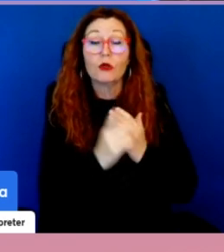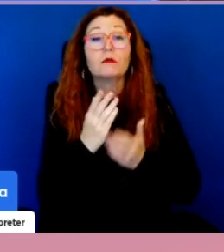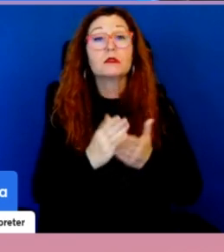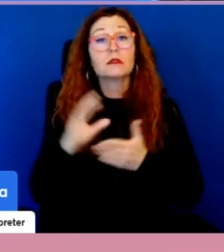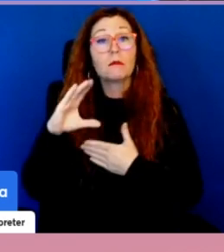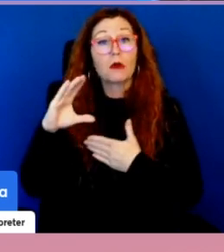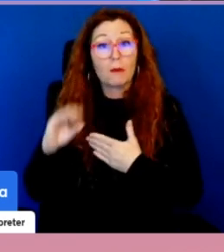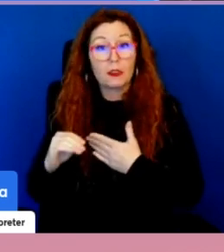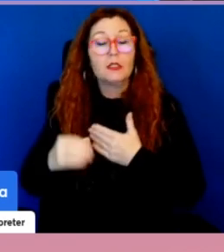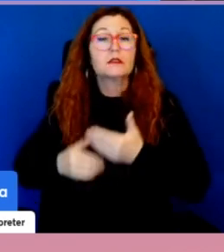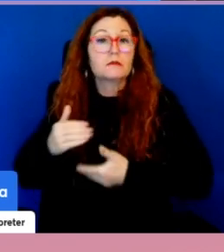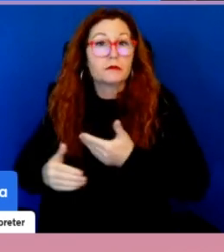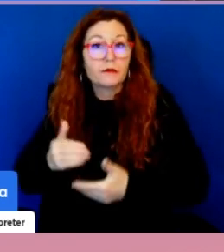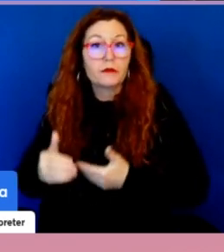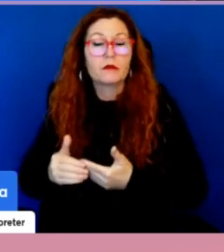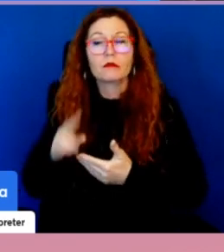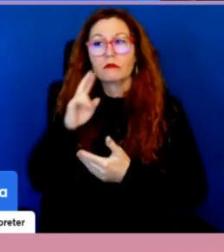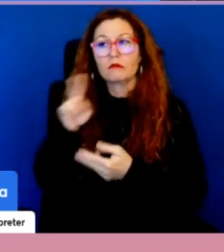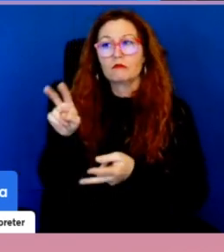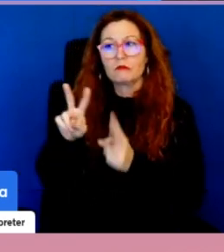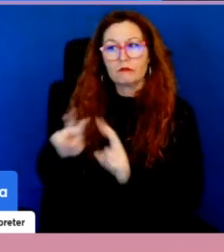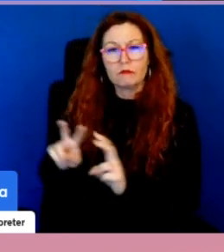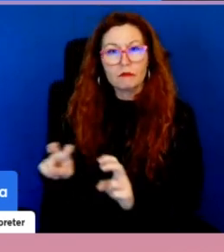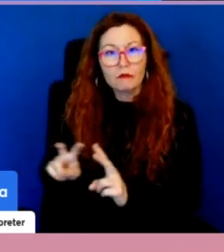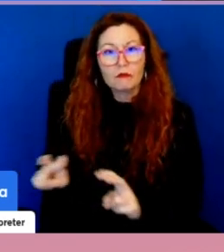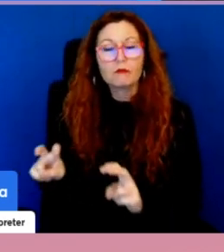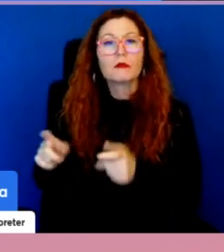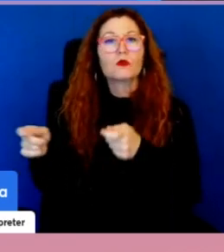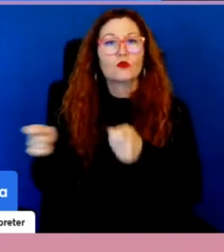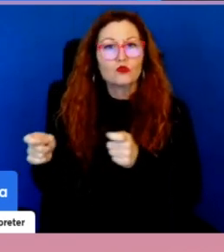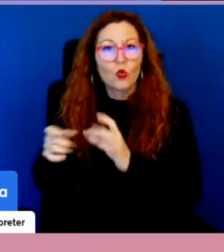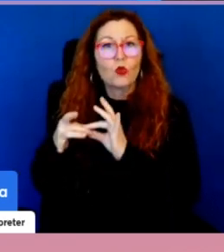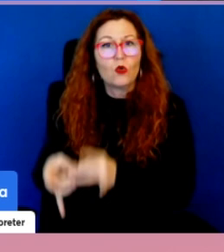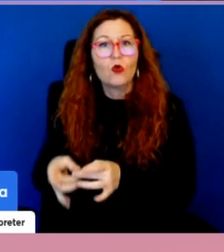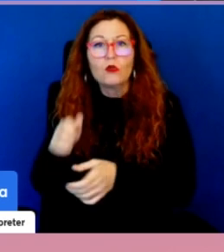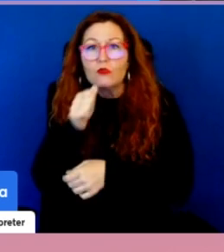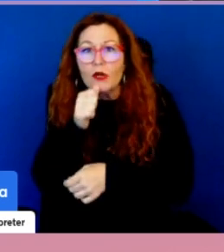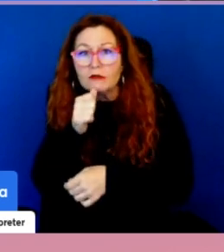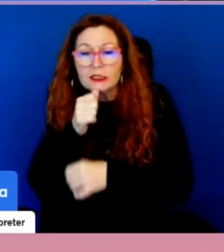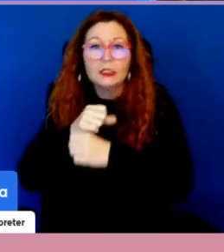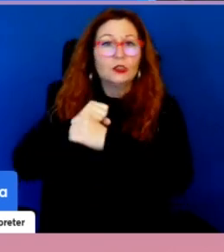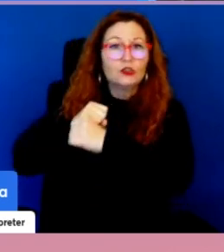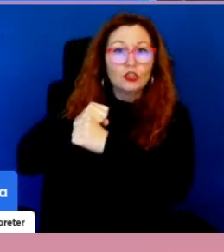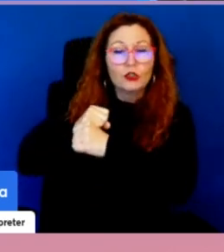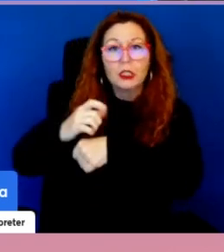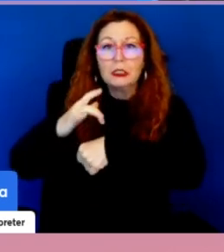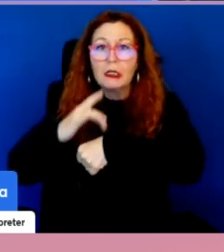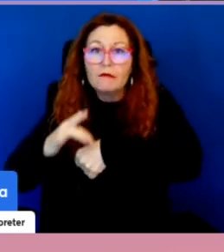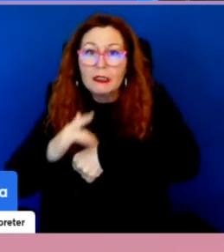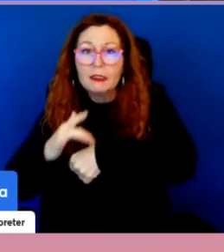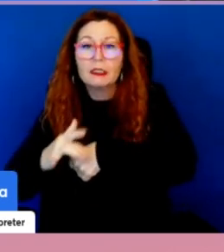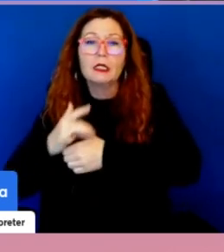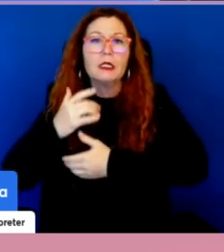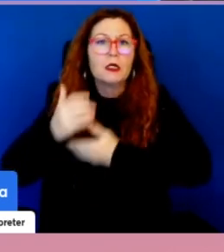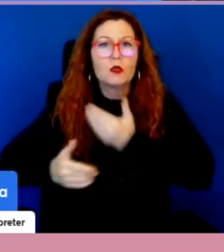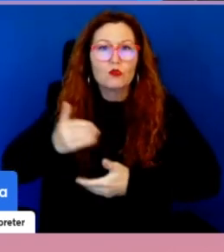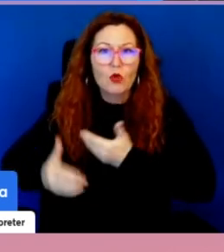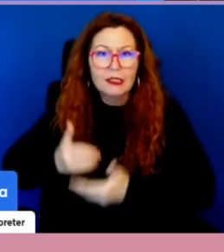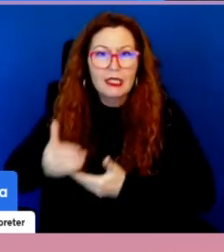and it addresses controls around privacy, security, availability, processing integrity,